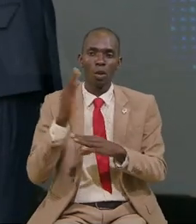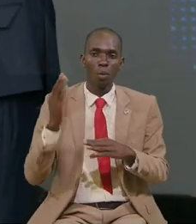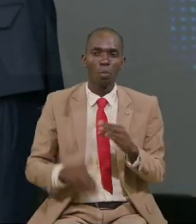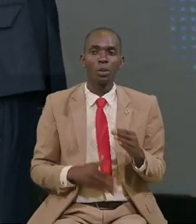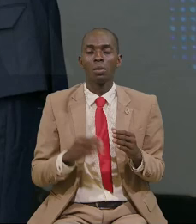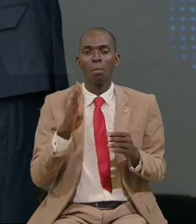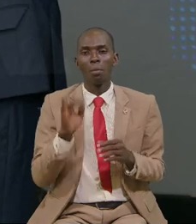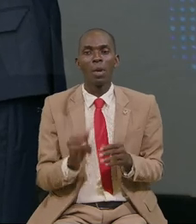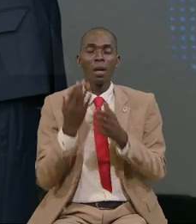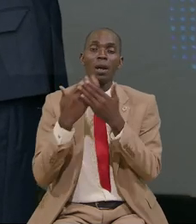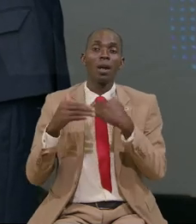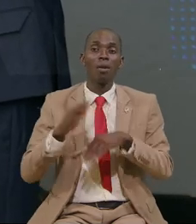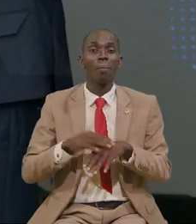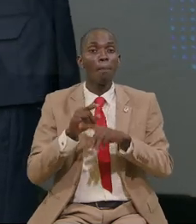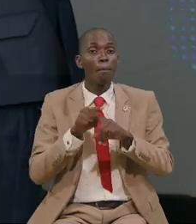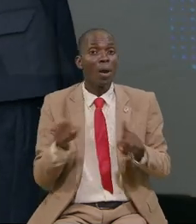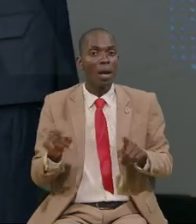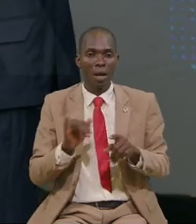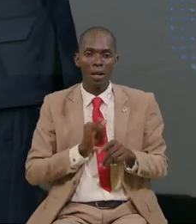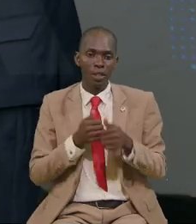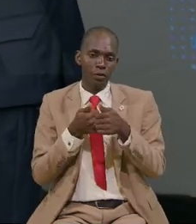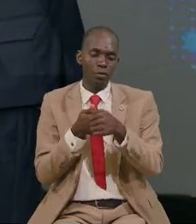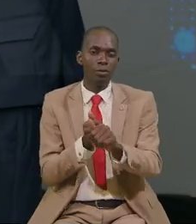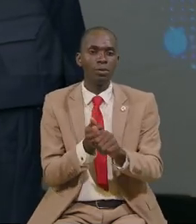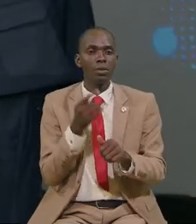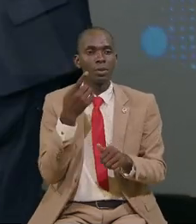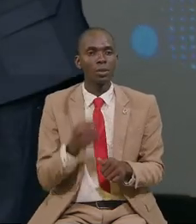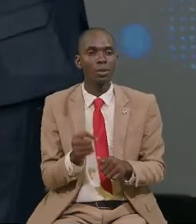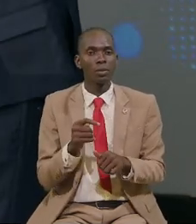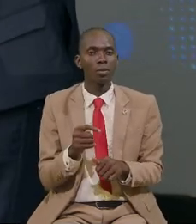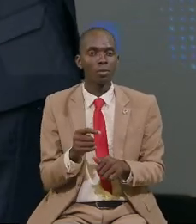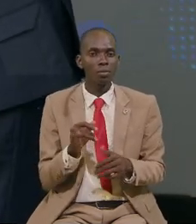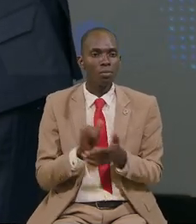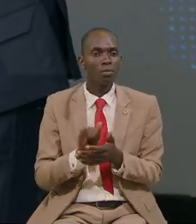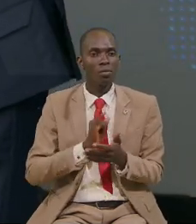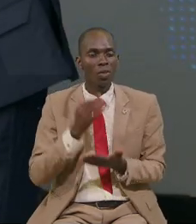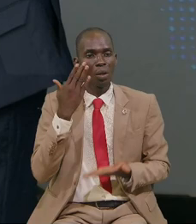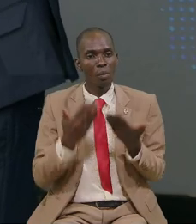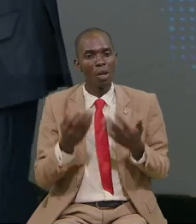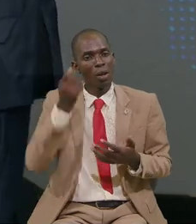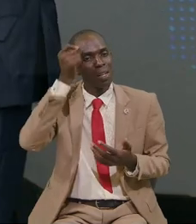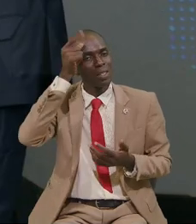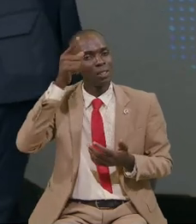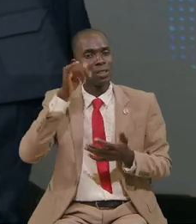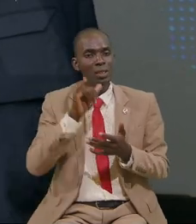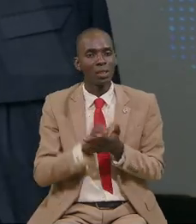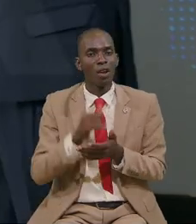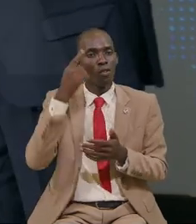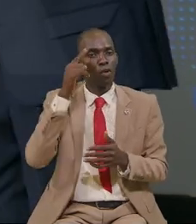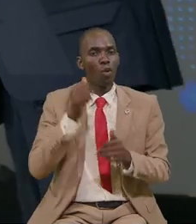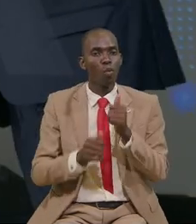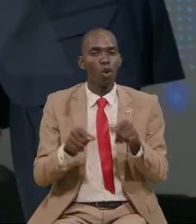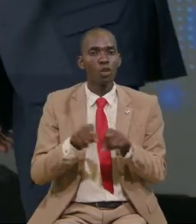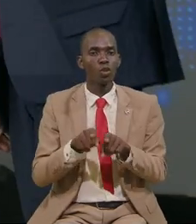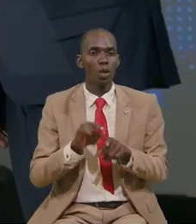heaven. But I follow after, that I may apprehend that for which also I